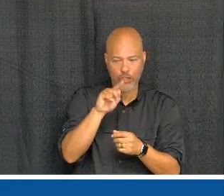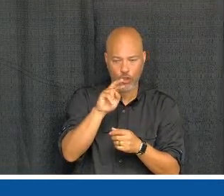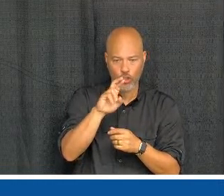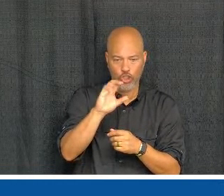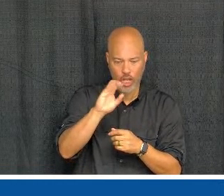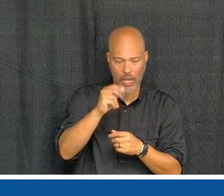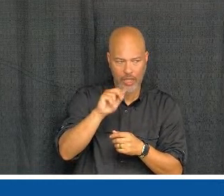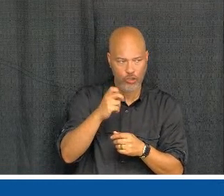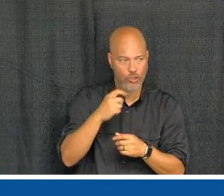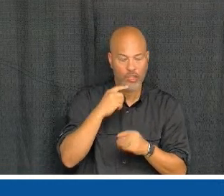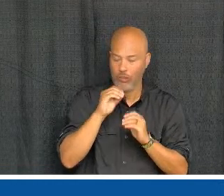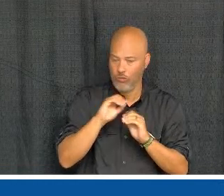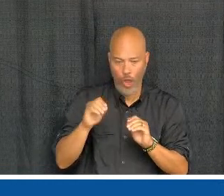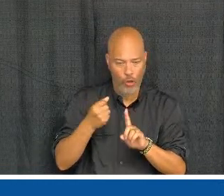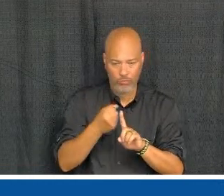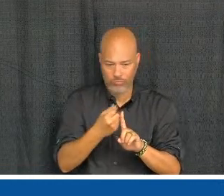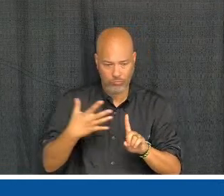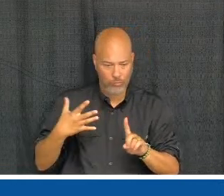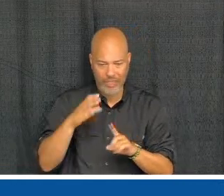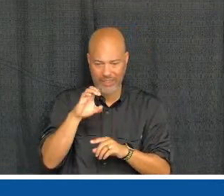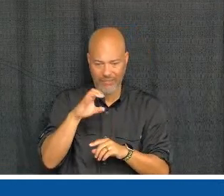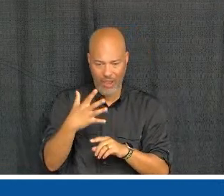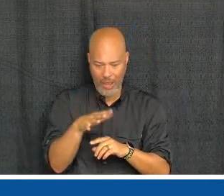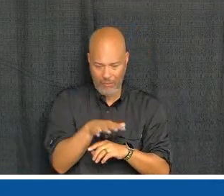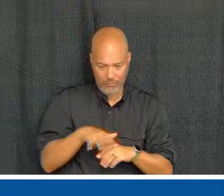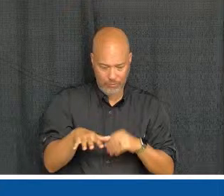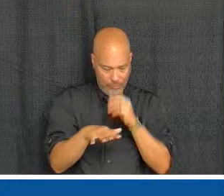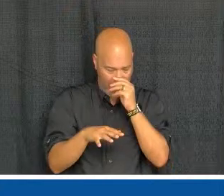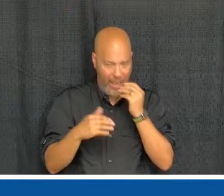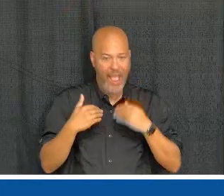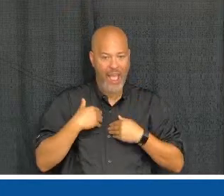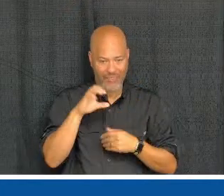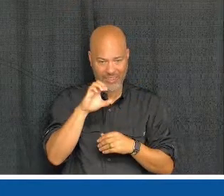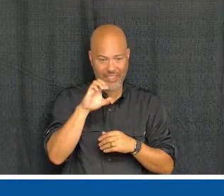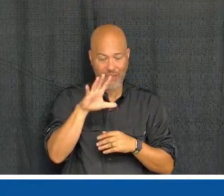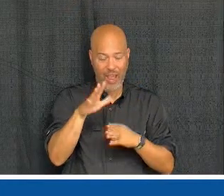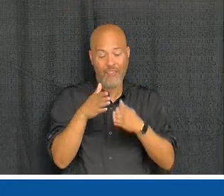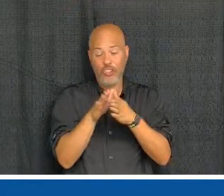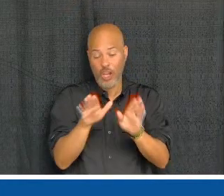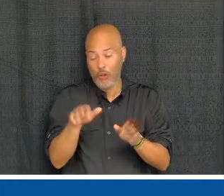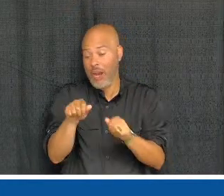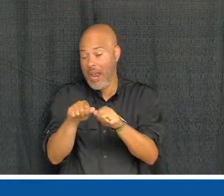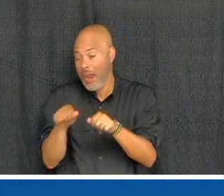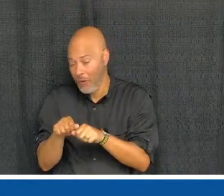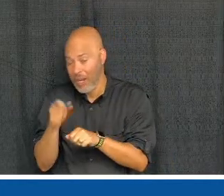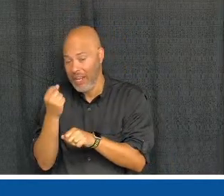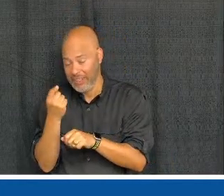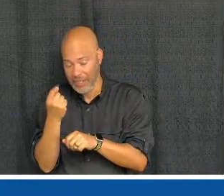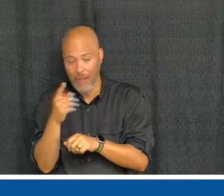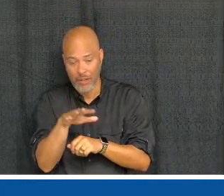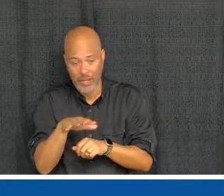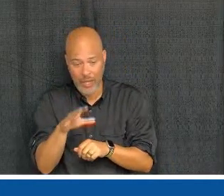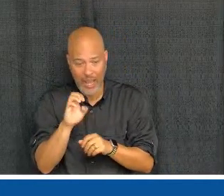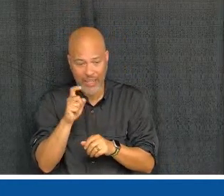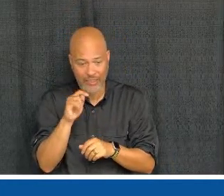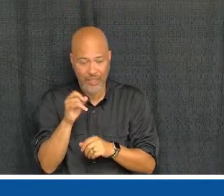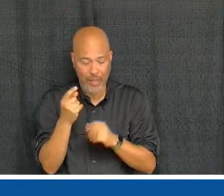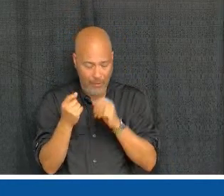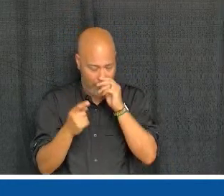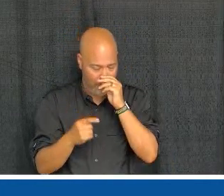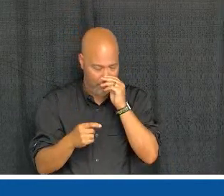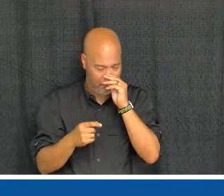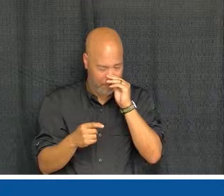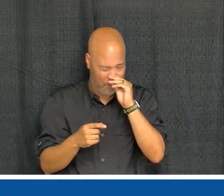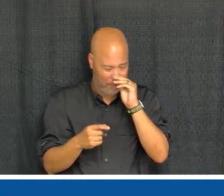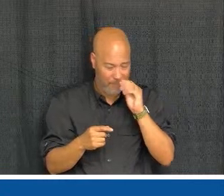not an extension of C5. There is C5 in the general area of Exit 11. It's a tract